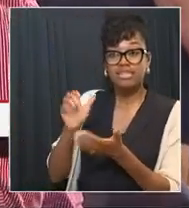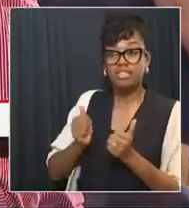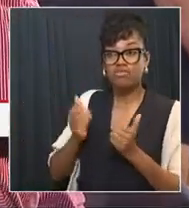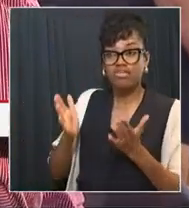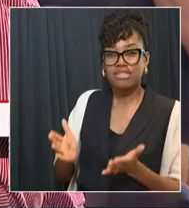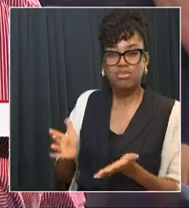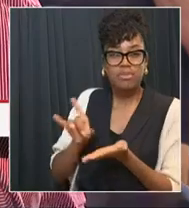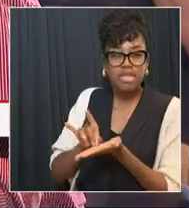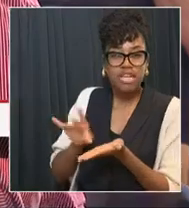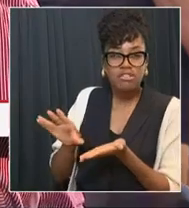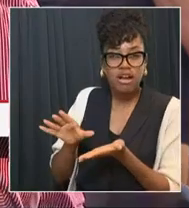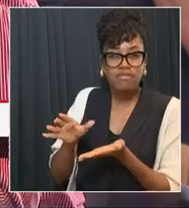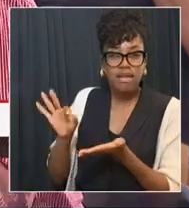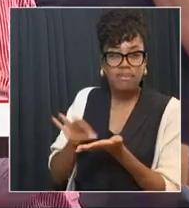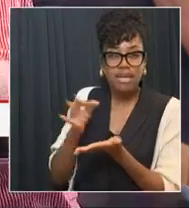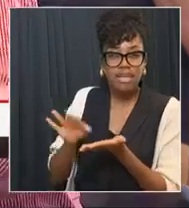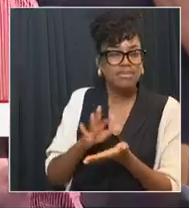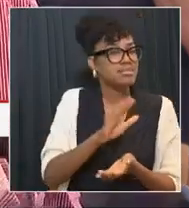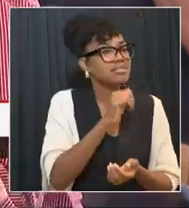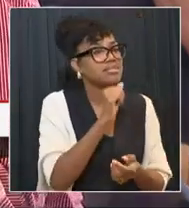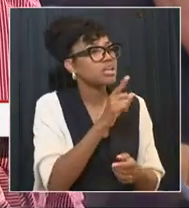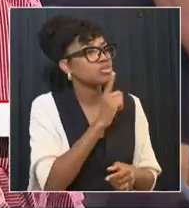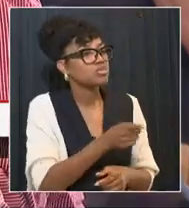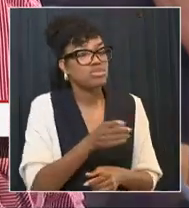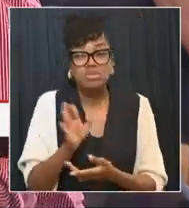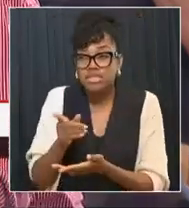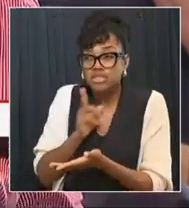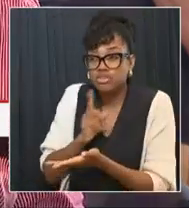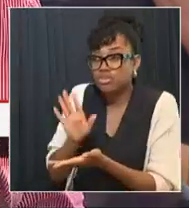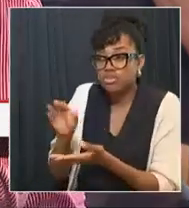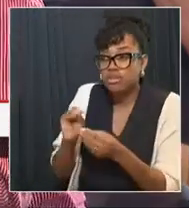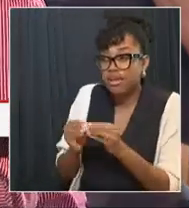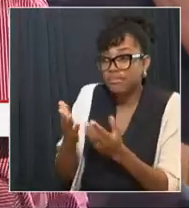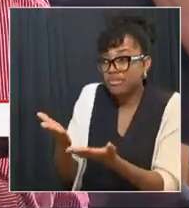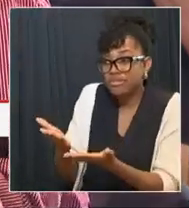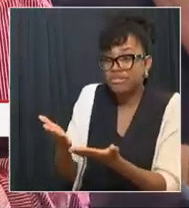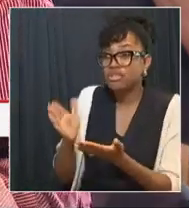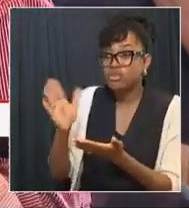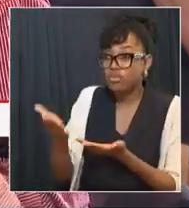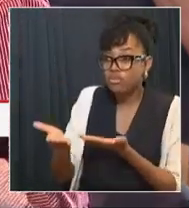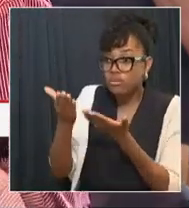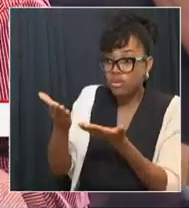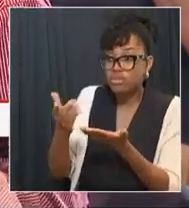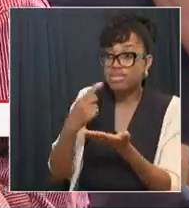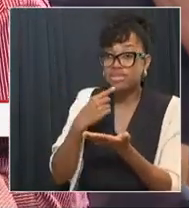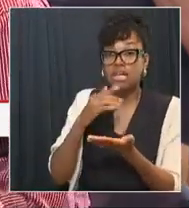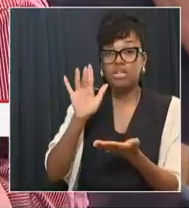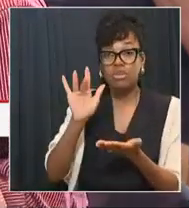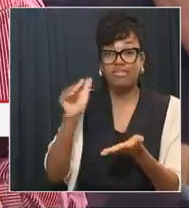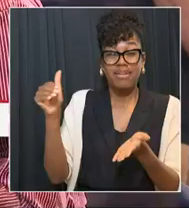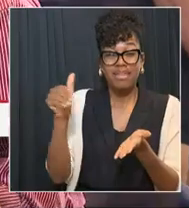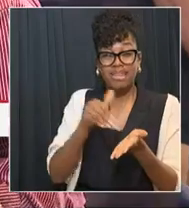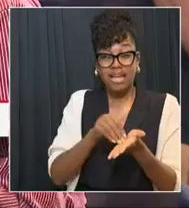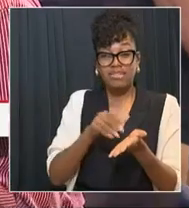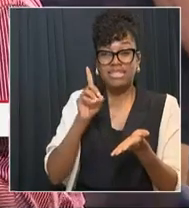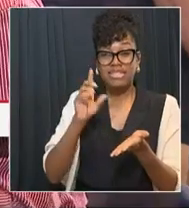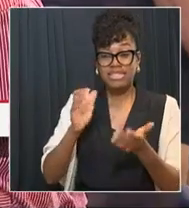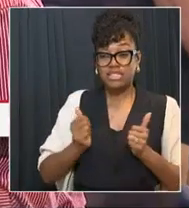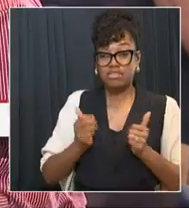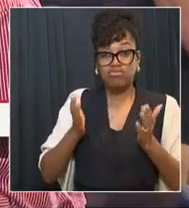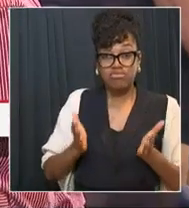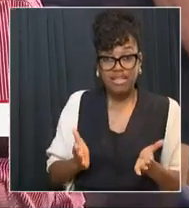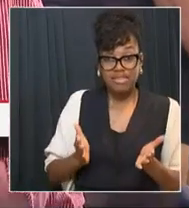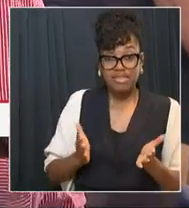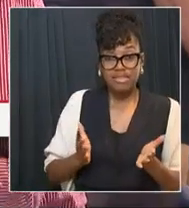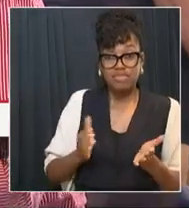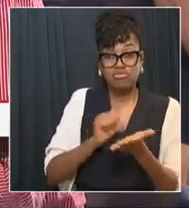true. That is true. No, it's not. That's exactly the numbers that you're giving us, that your proposal would move 25,000 DC residents off